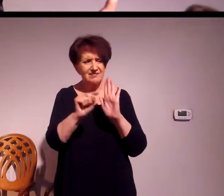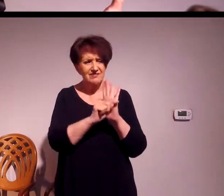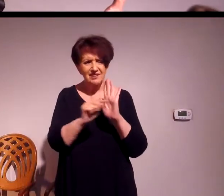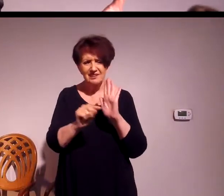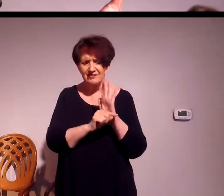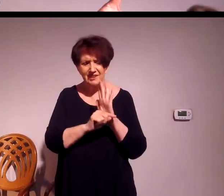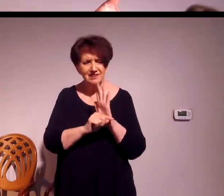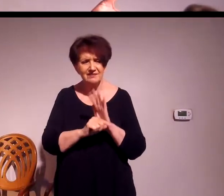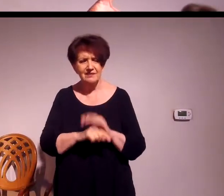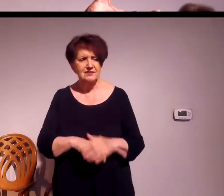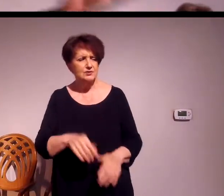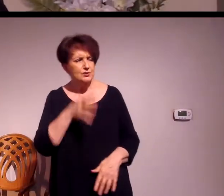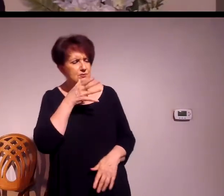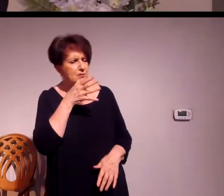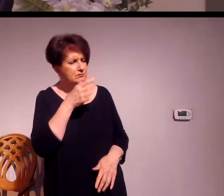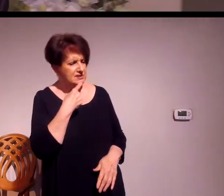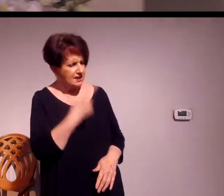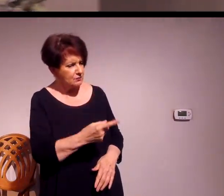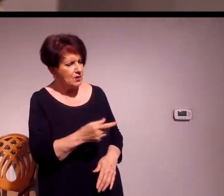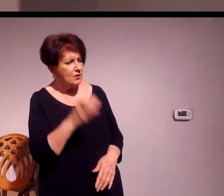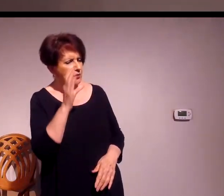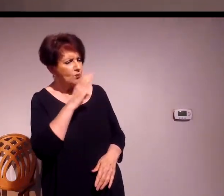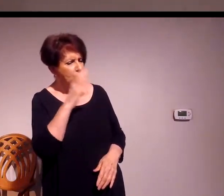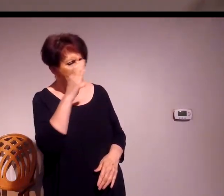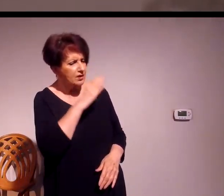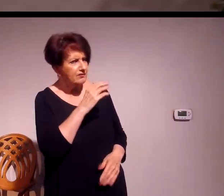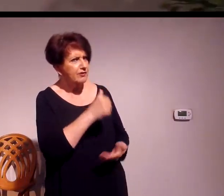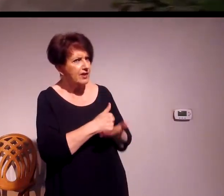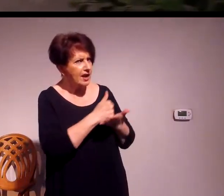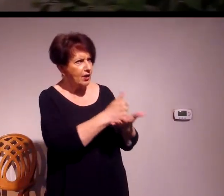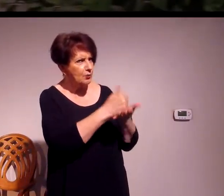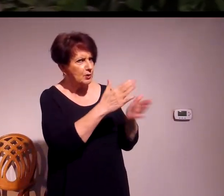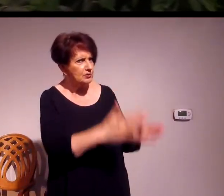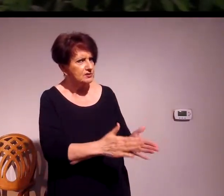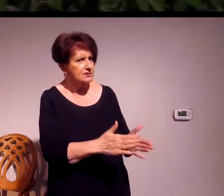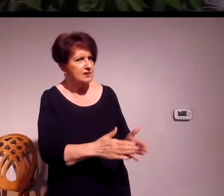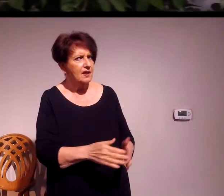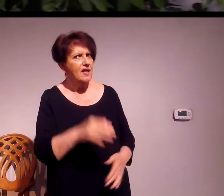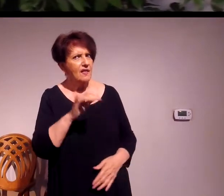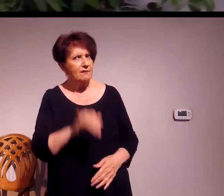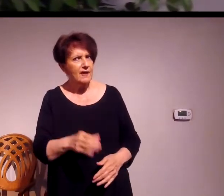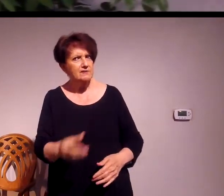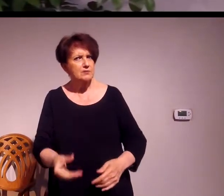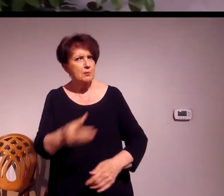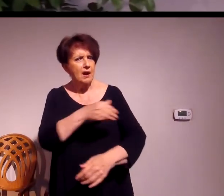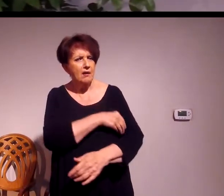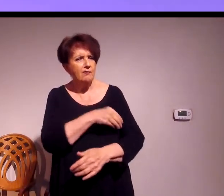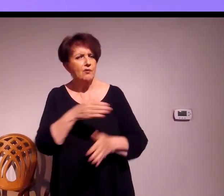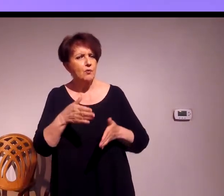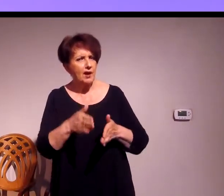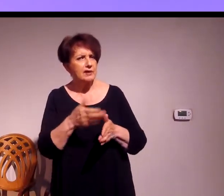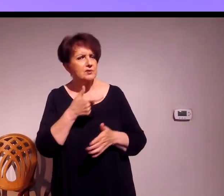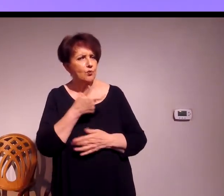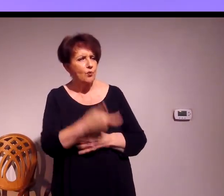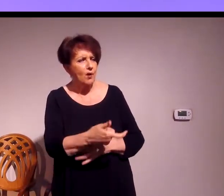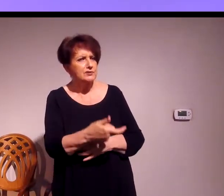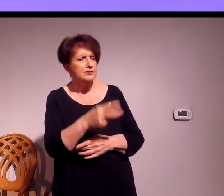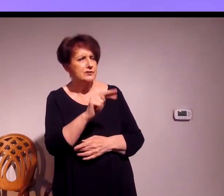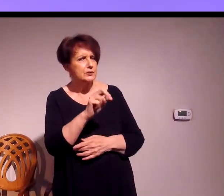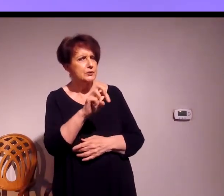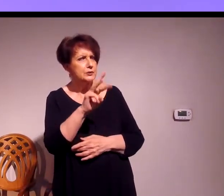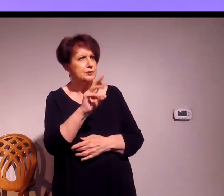Look for the helpers. Now, I'm a news junkie, and for me, that's a powerful way to look at the news. Look for the